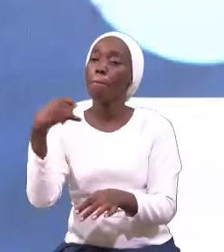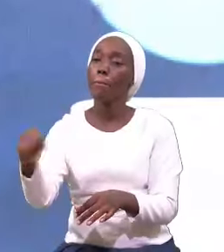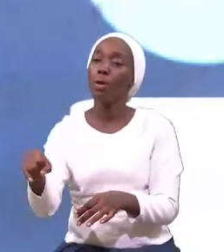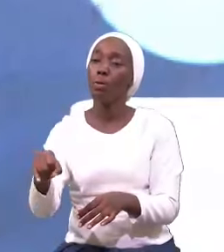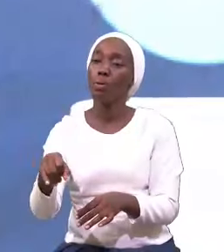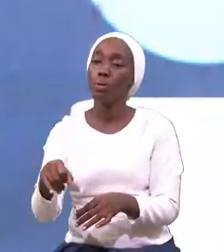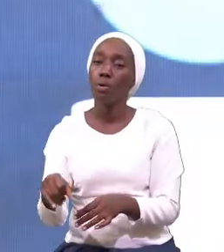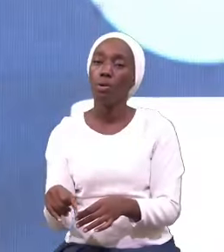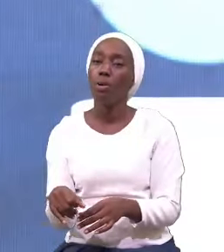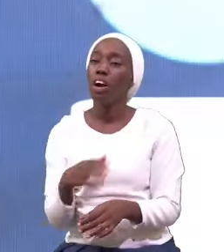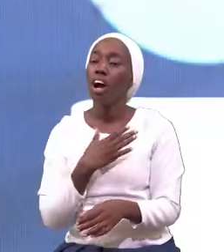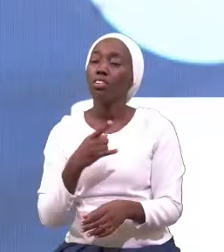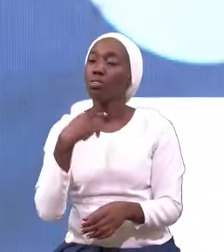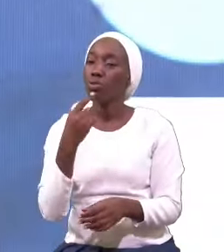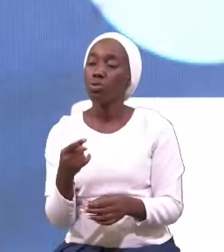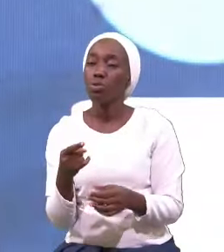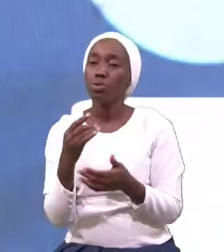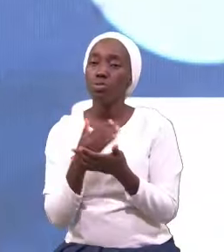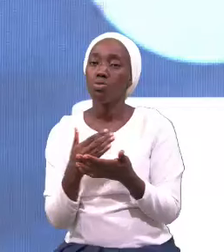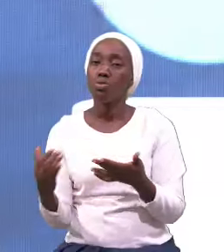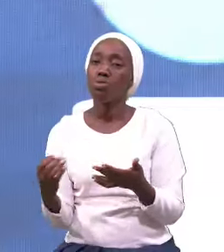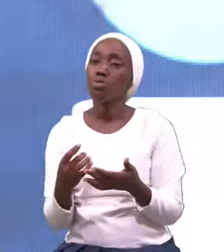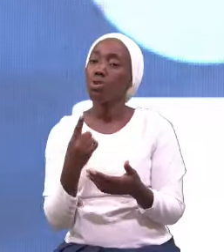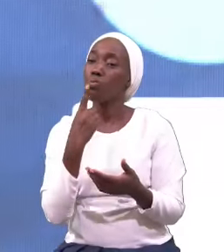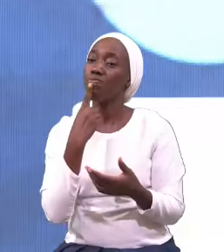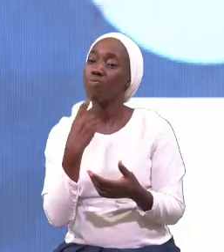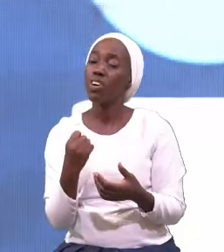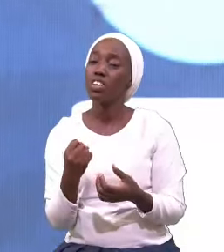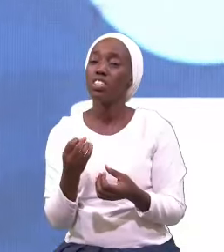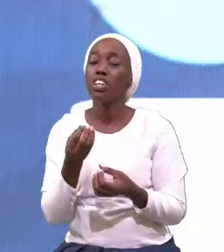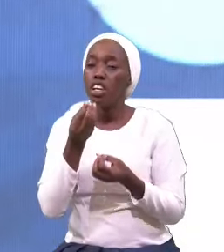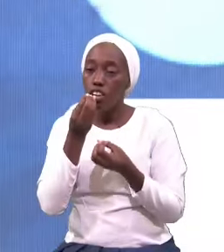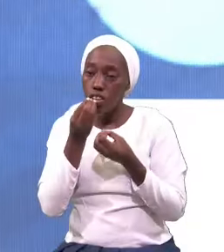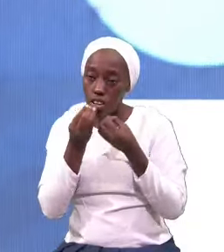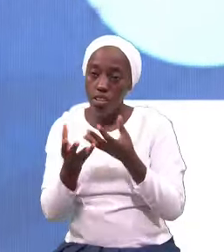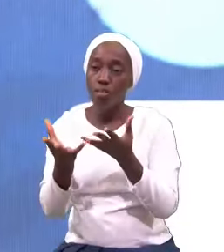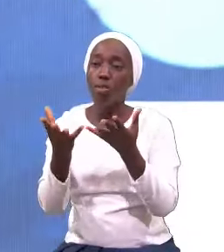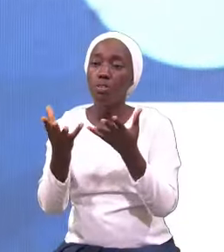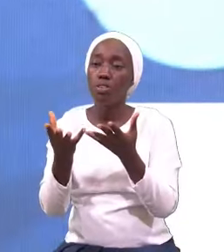And then he told you some reddish information.